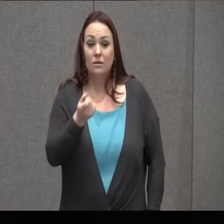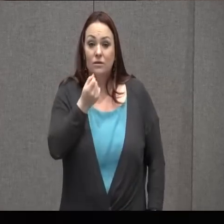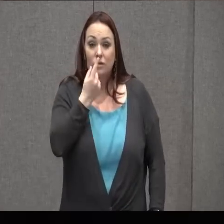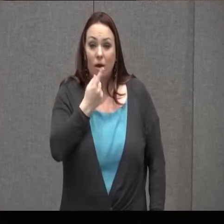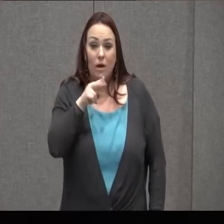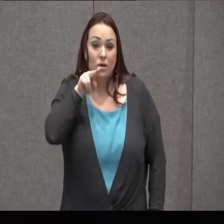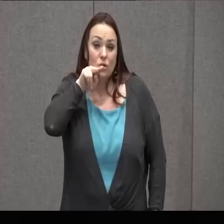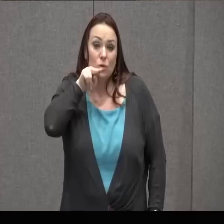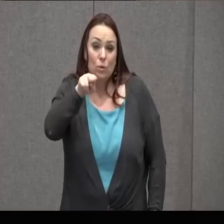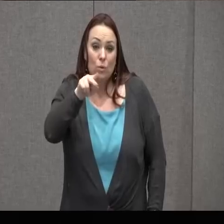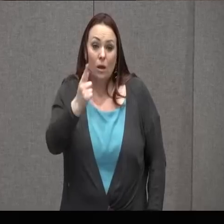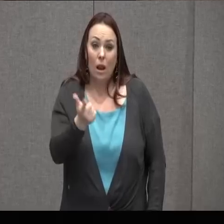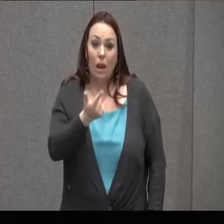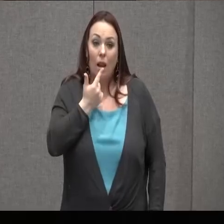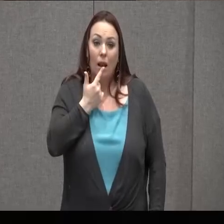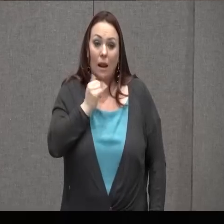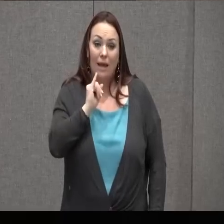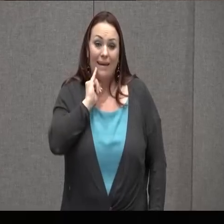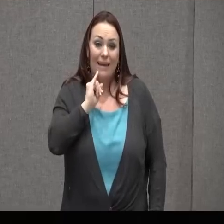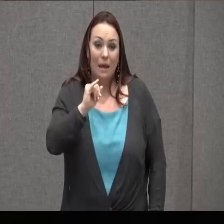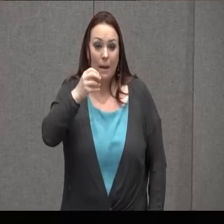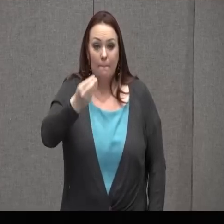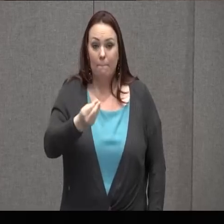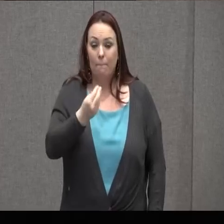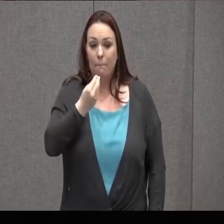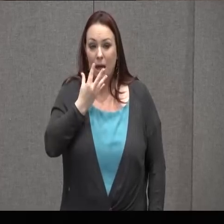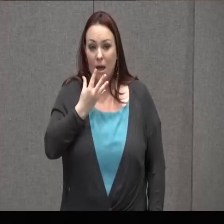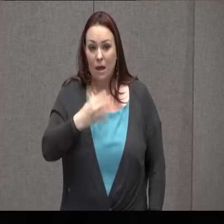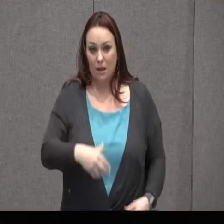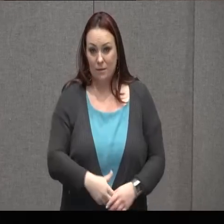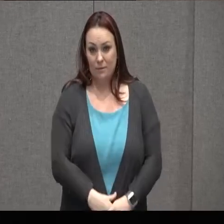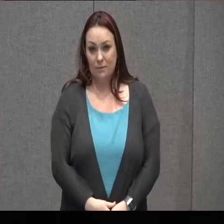T-U-L-I-P. Tulip. Let's see.